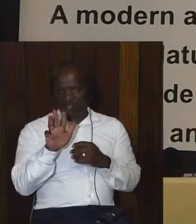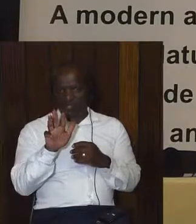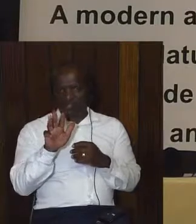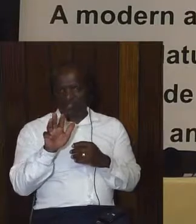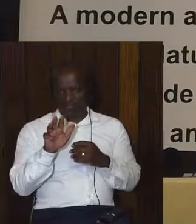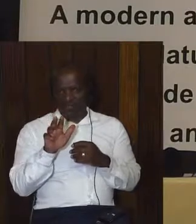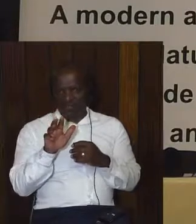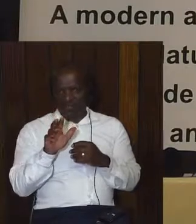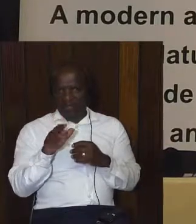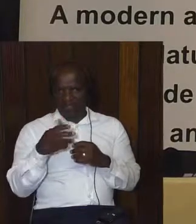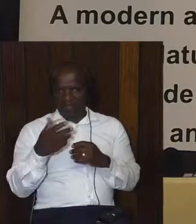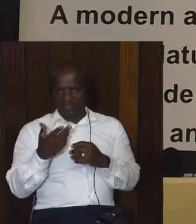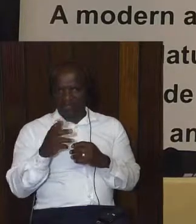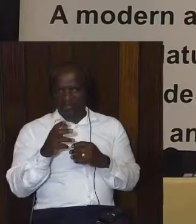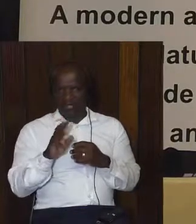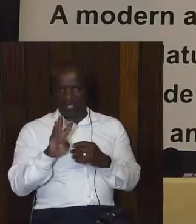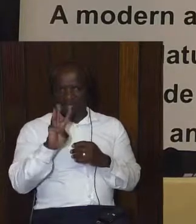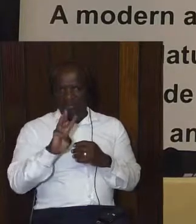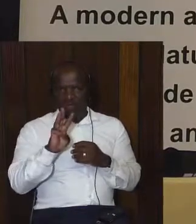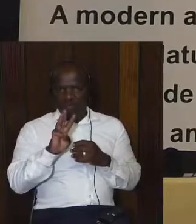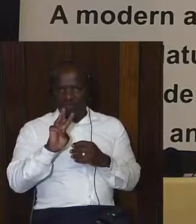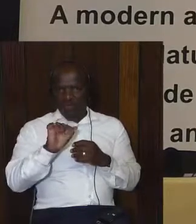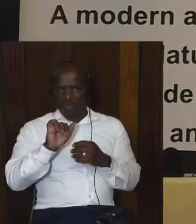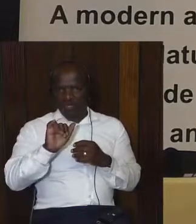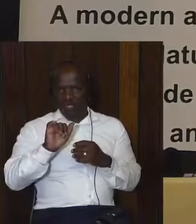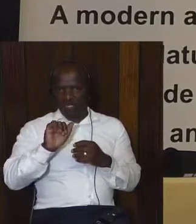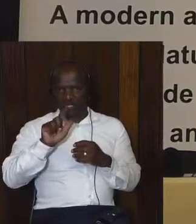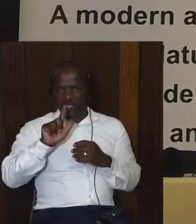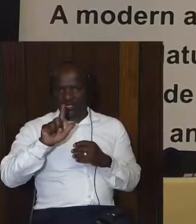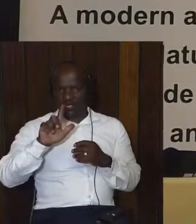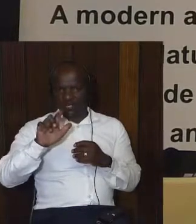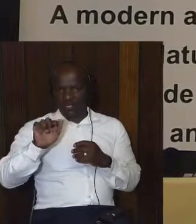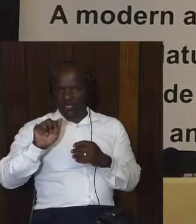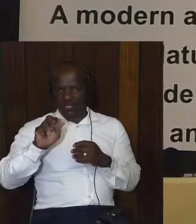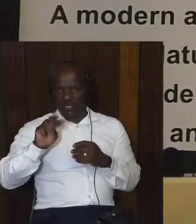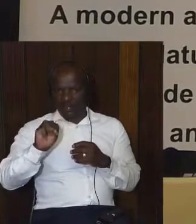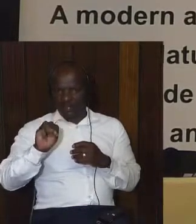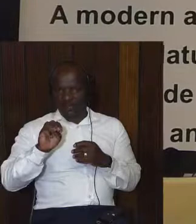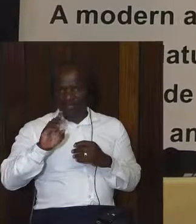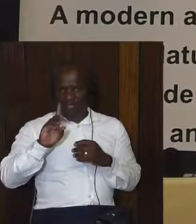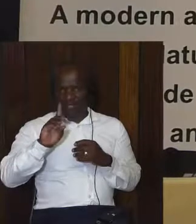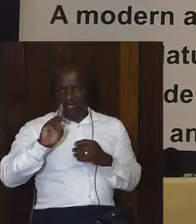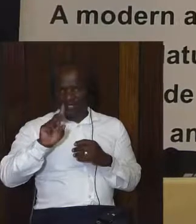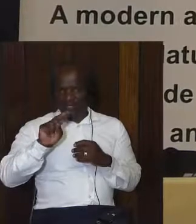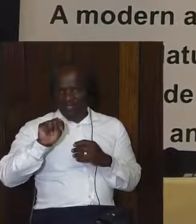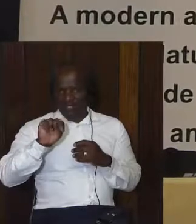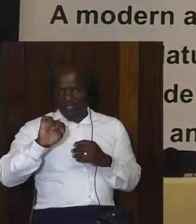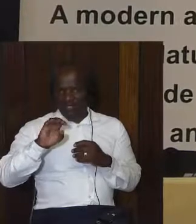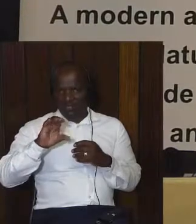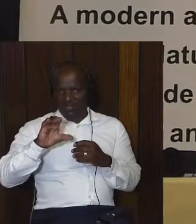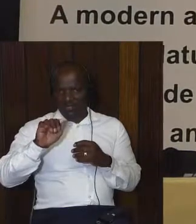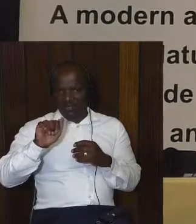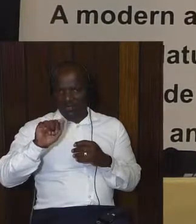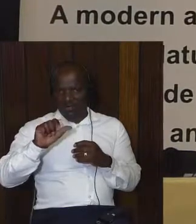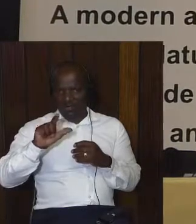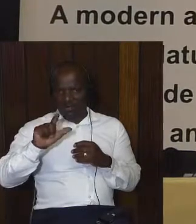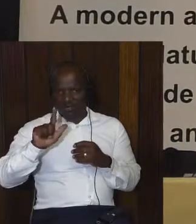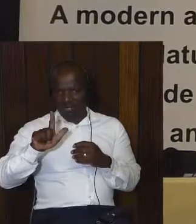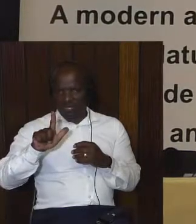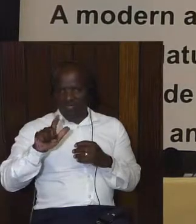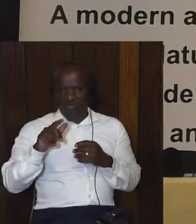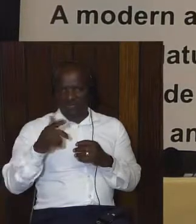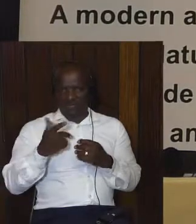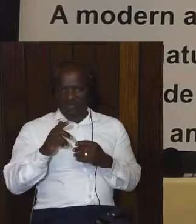William Nicol one. Yeah, the response are very clear and they're giving us direction. But in terms